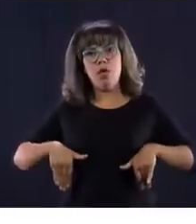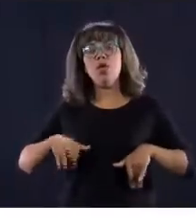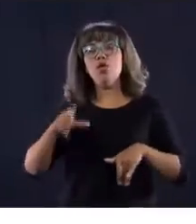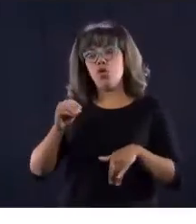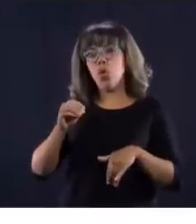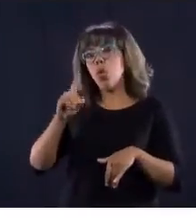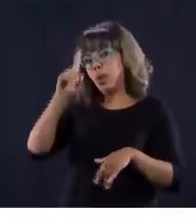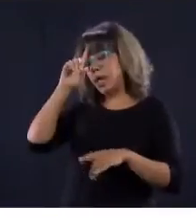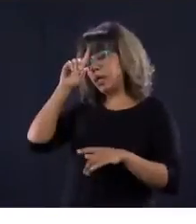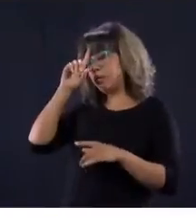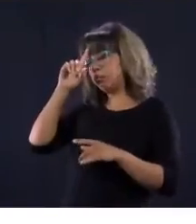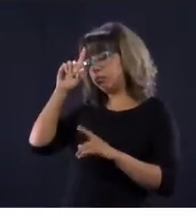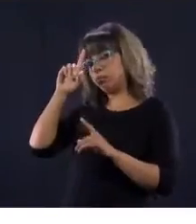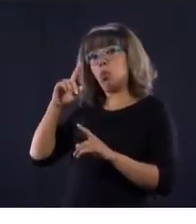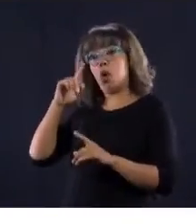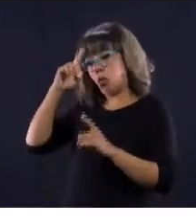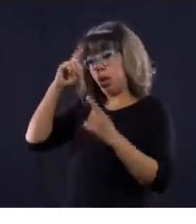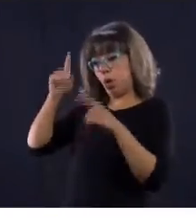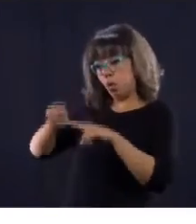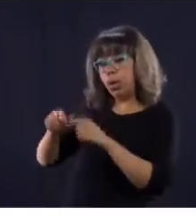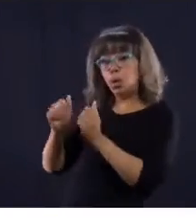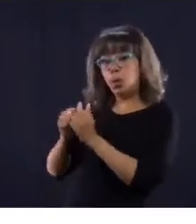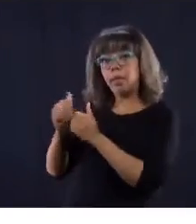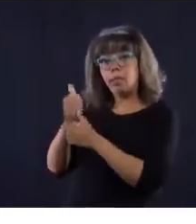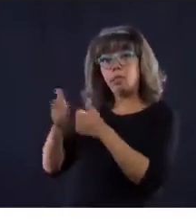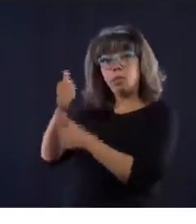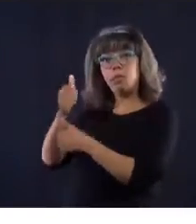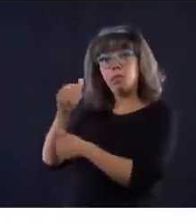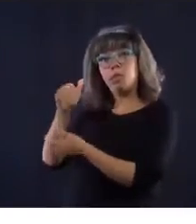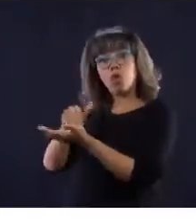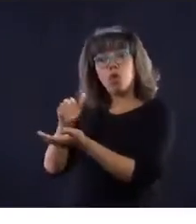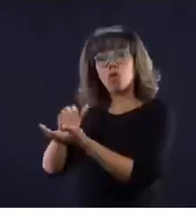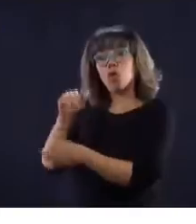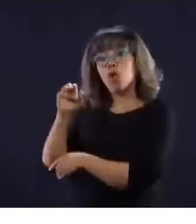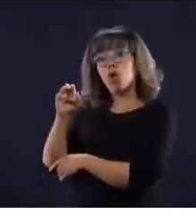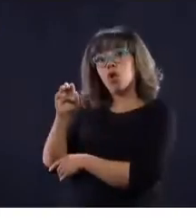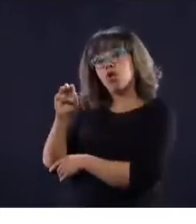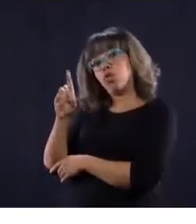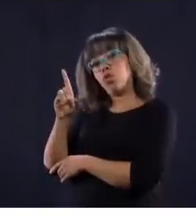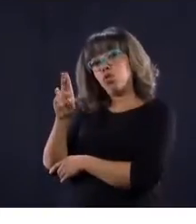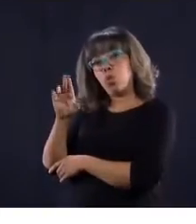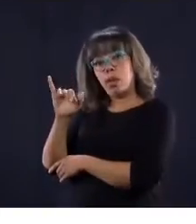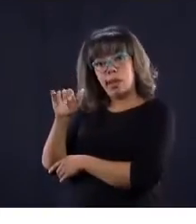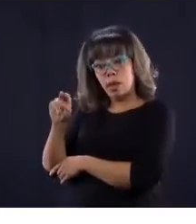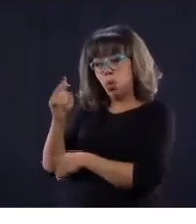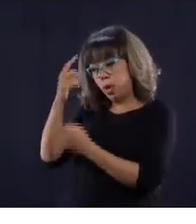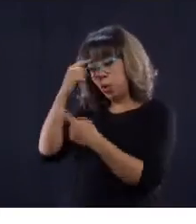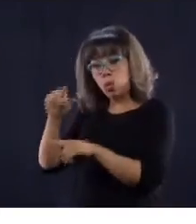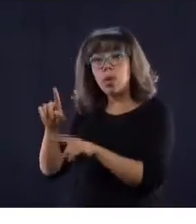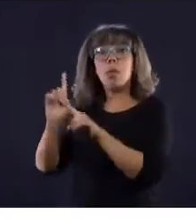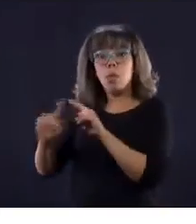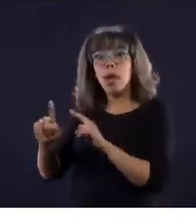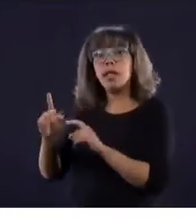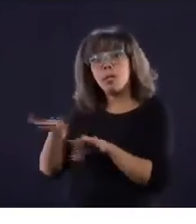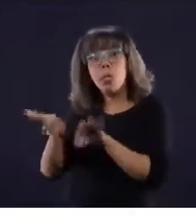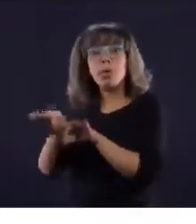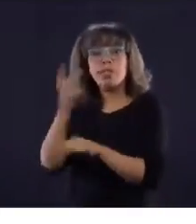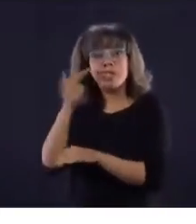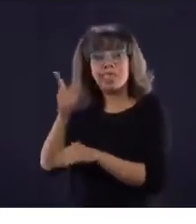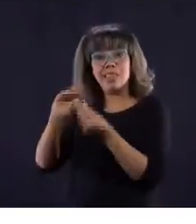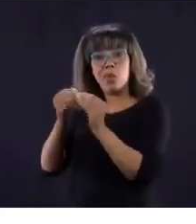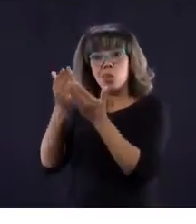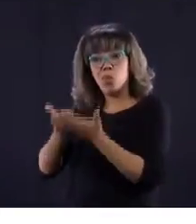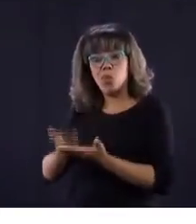stores, we'll probably more cases in our hospitals. So right now the situation is under